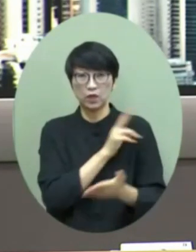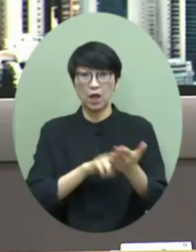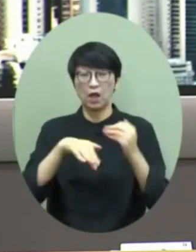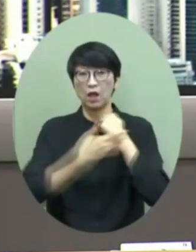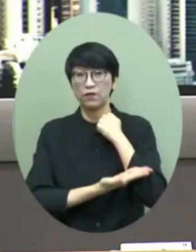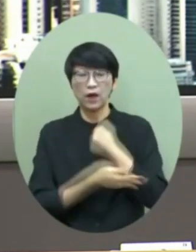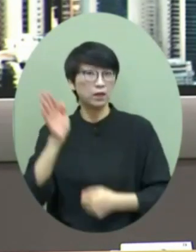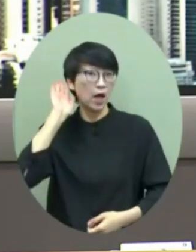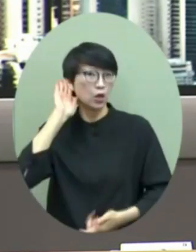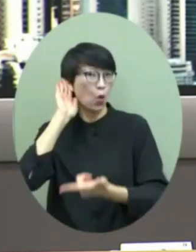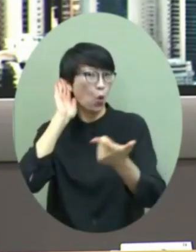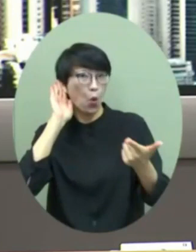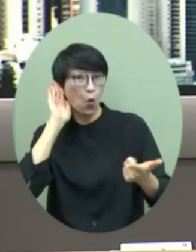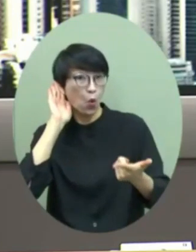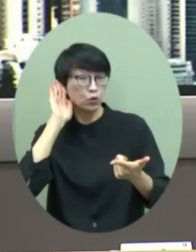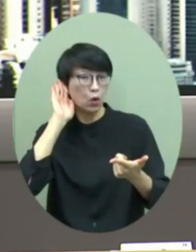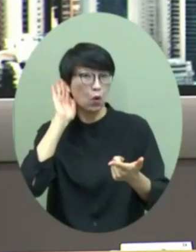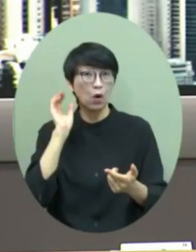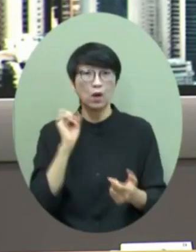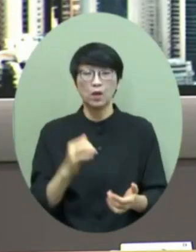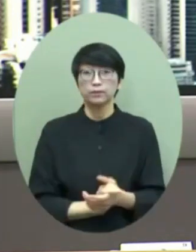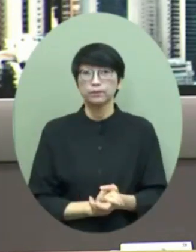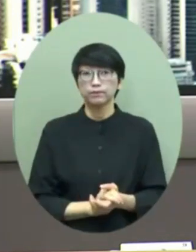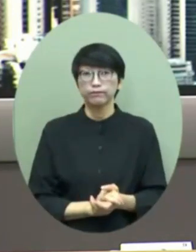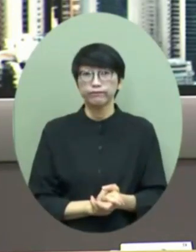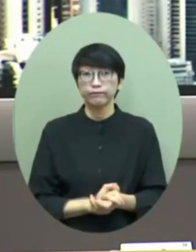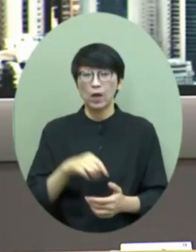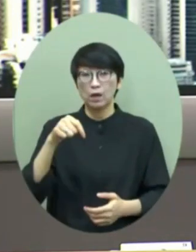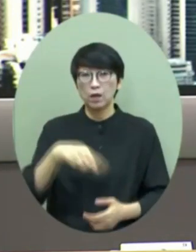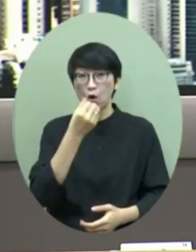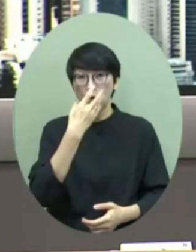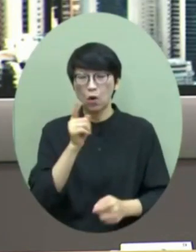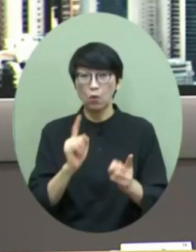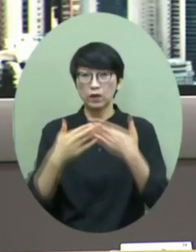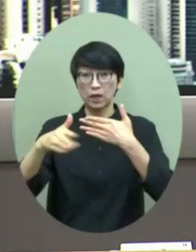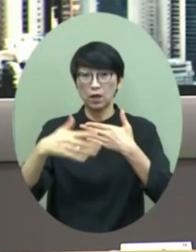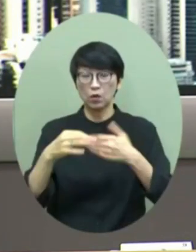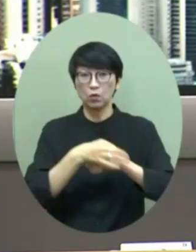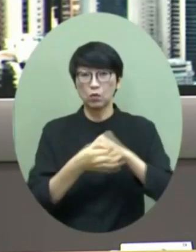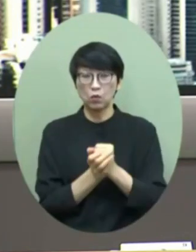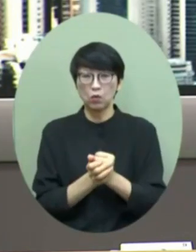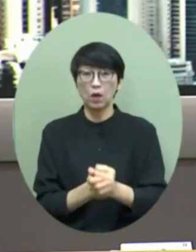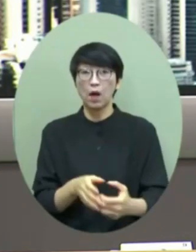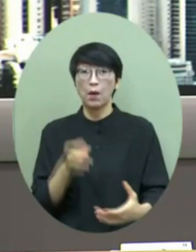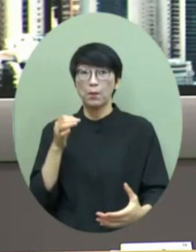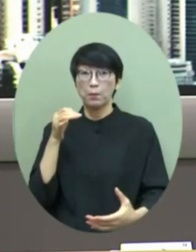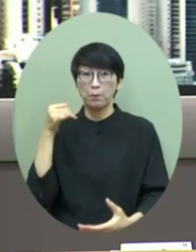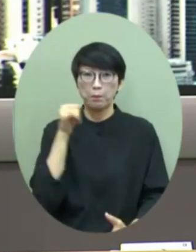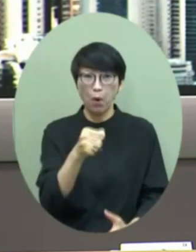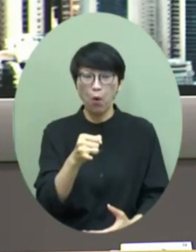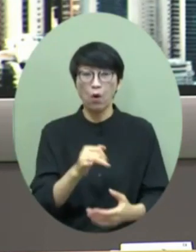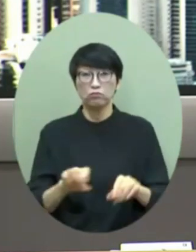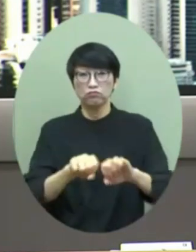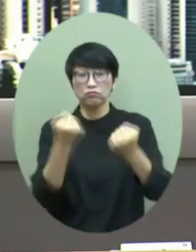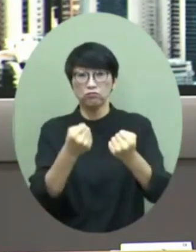this announcement of piece of national security law at the state level, we've heard much